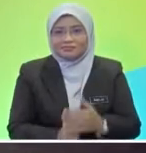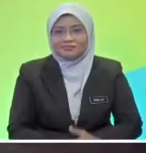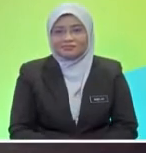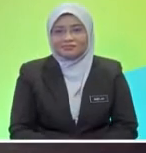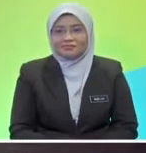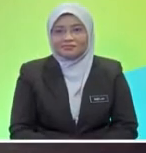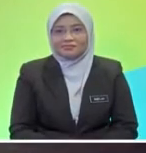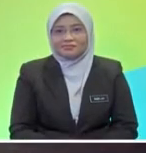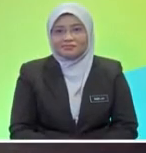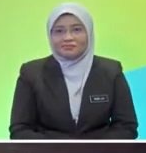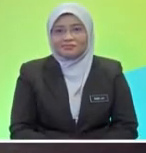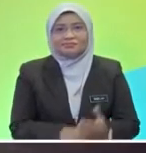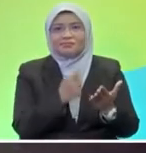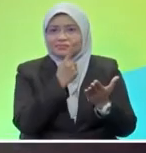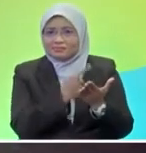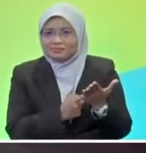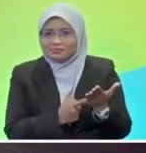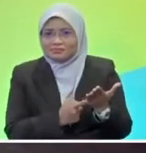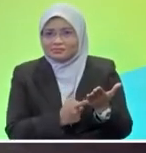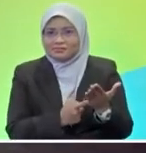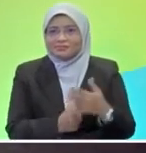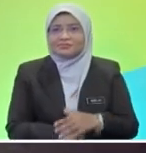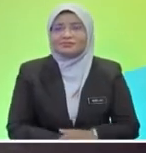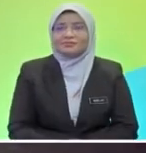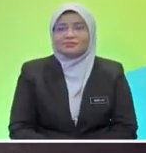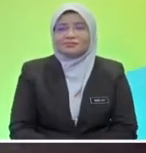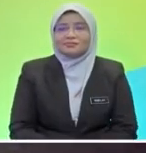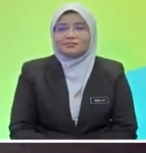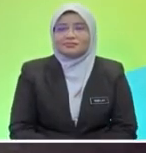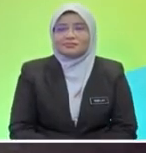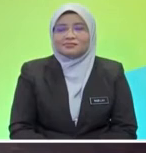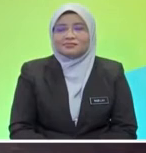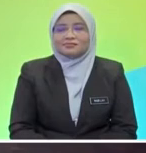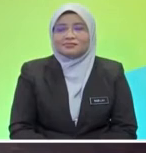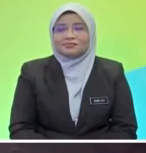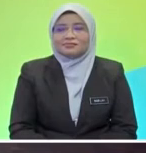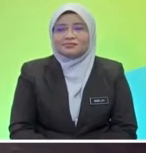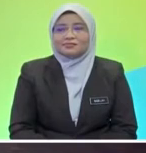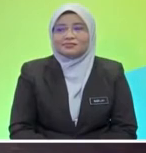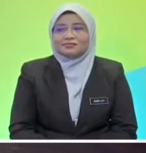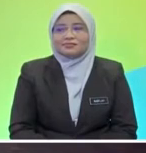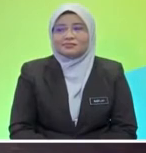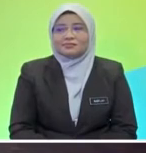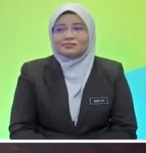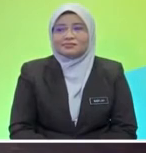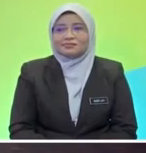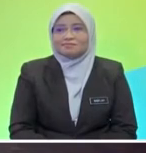dice. Ooh, okay, let that? Me show you what is this. Okay, let's put it